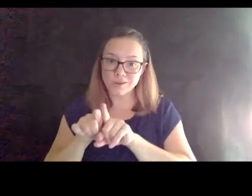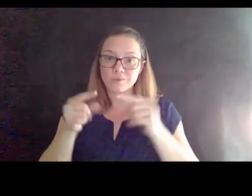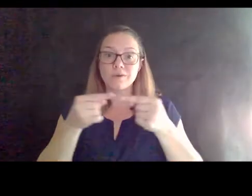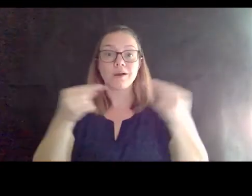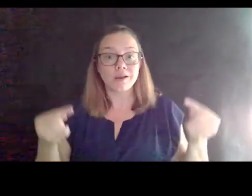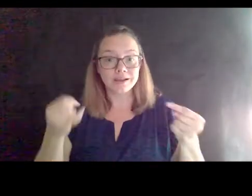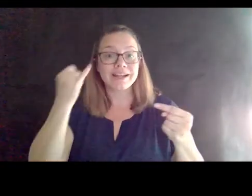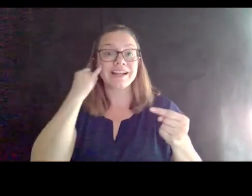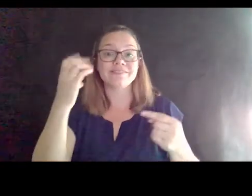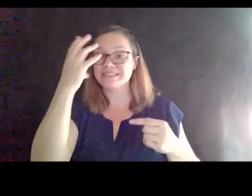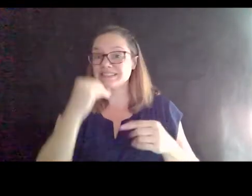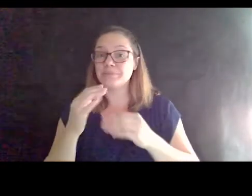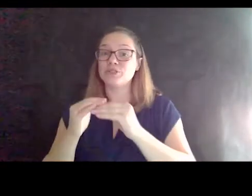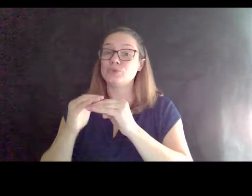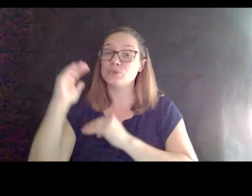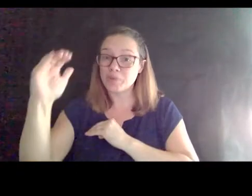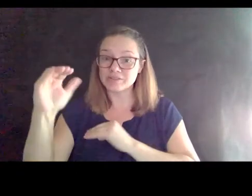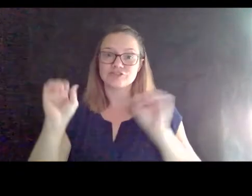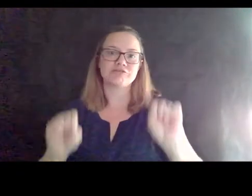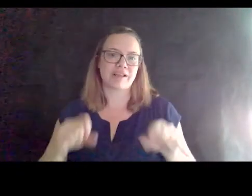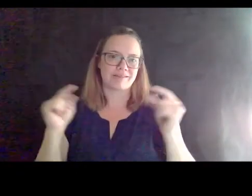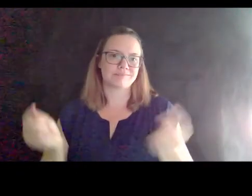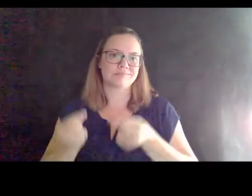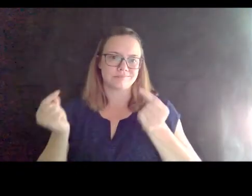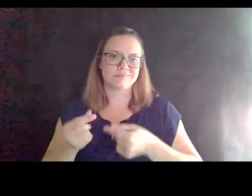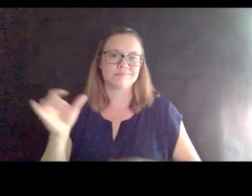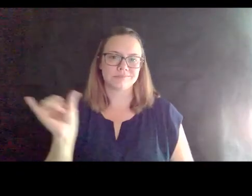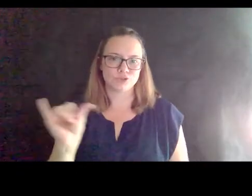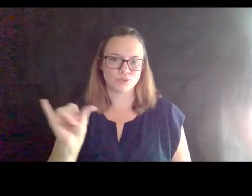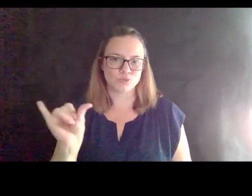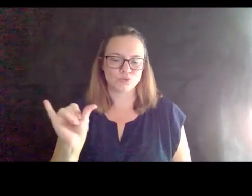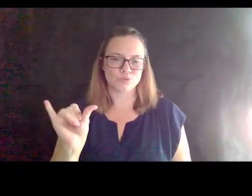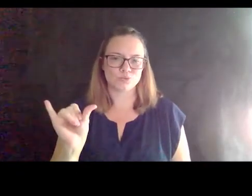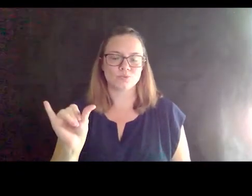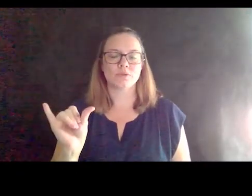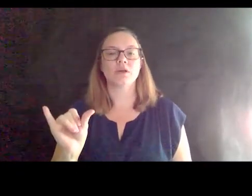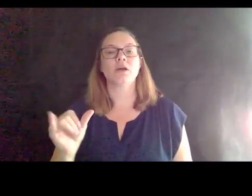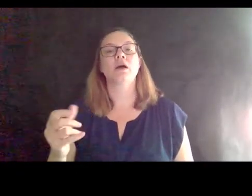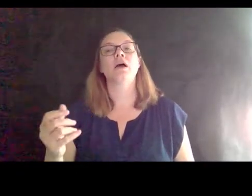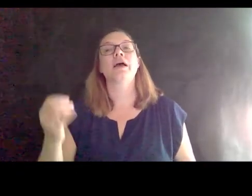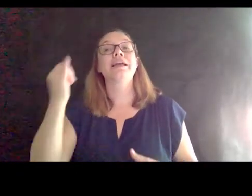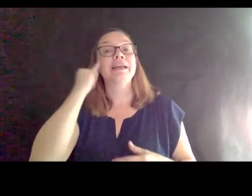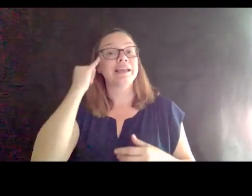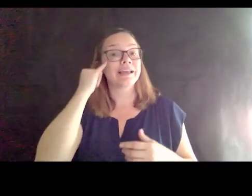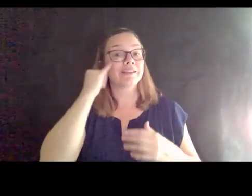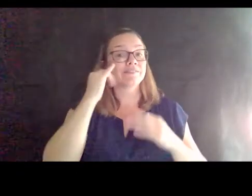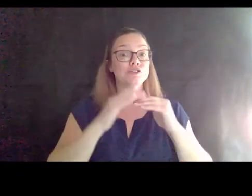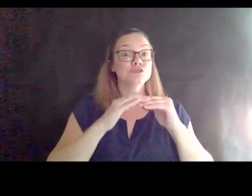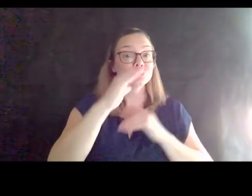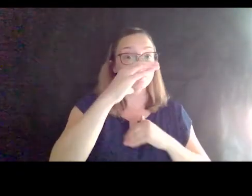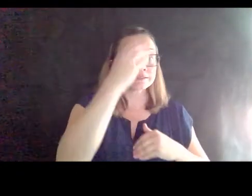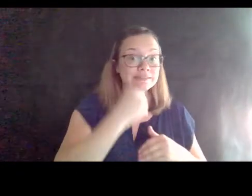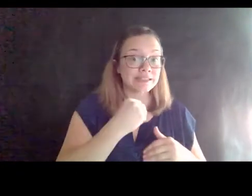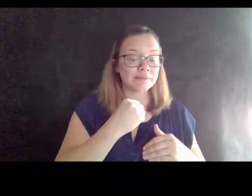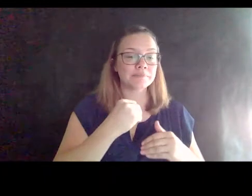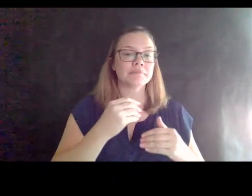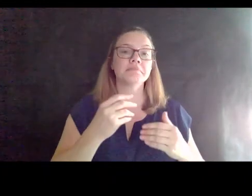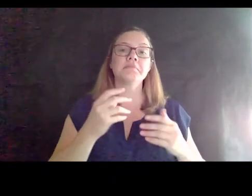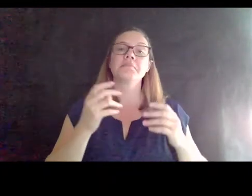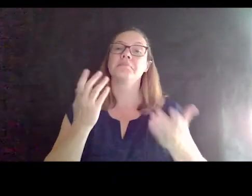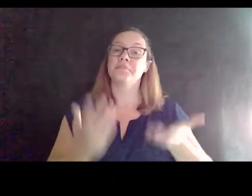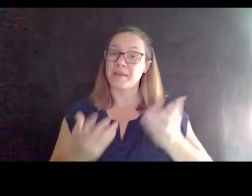can be harmful as well. Research suggests that there's a link between too much sleep and weight gain.